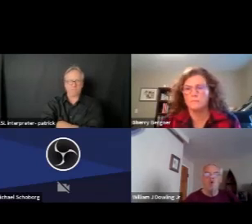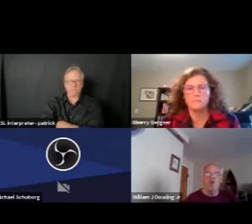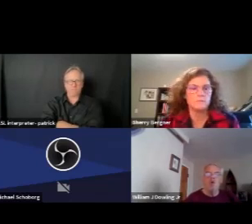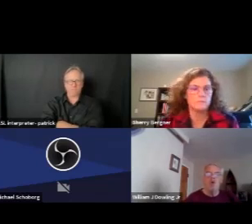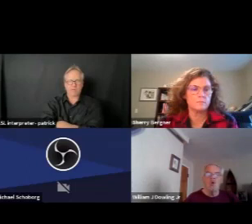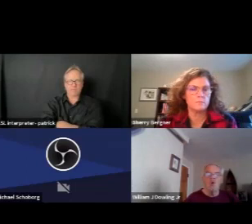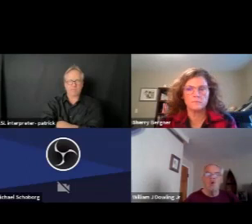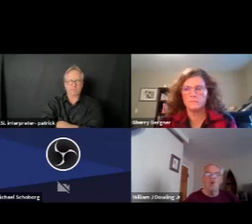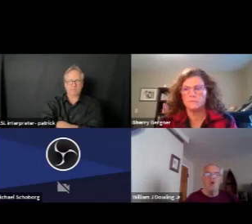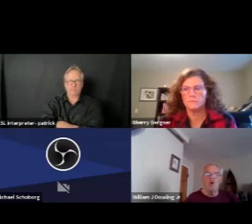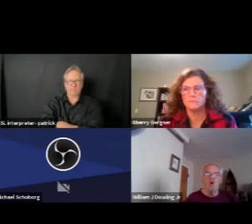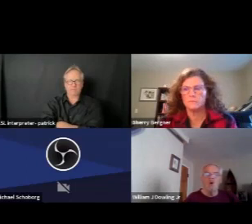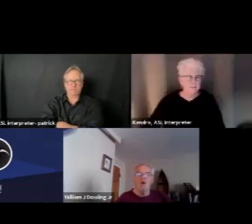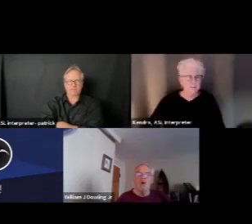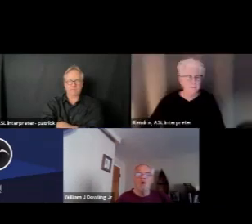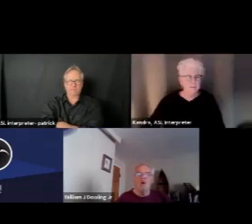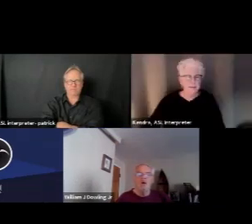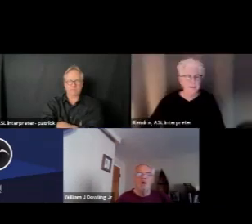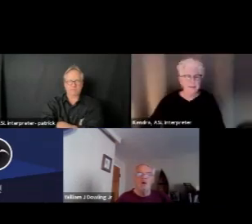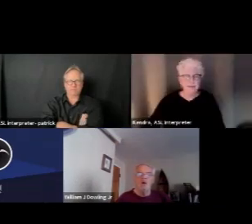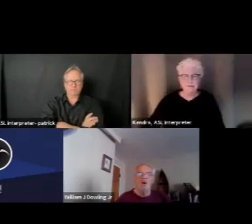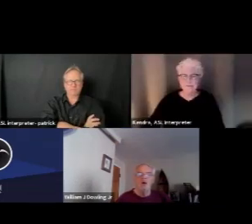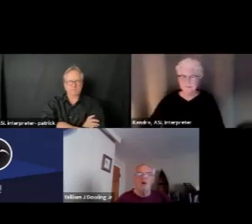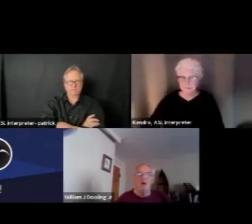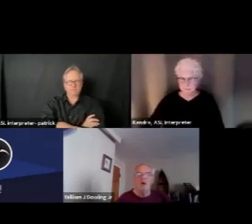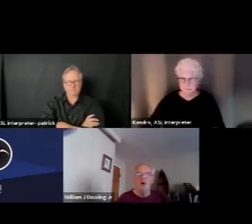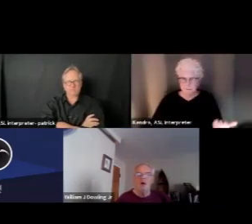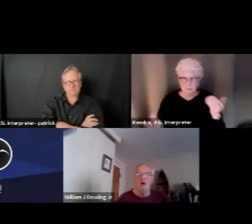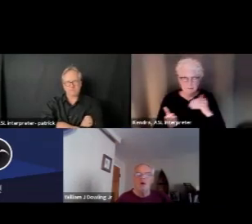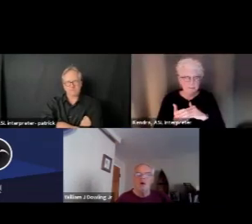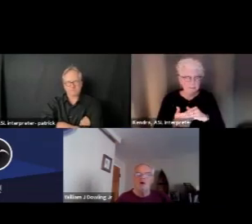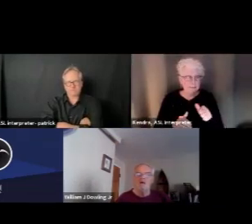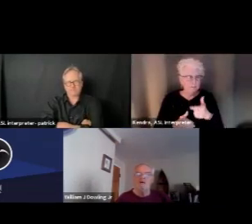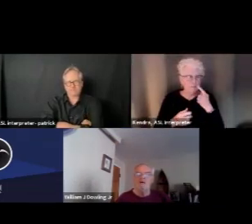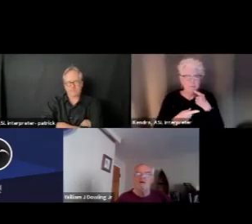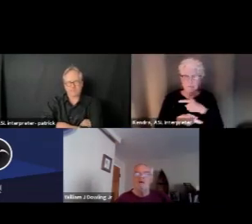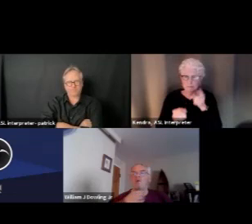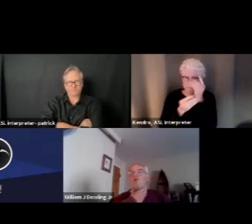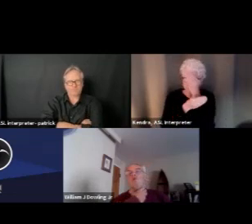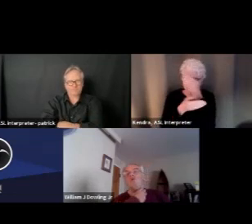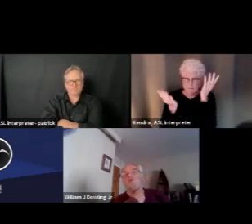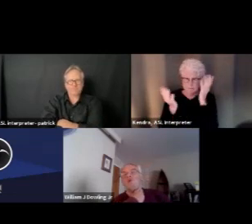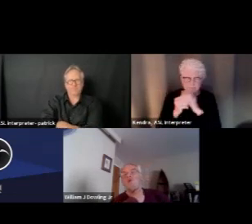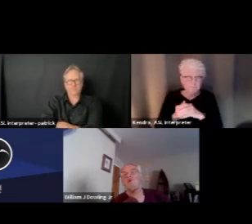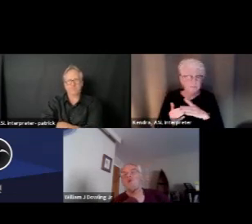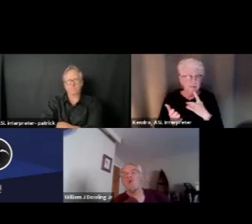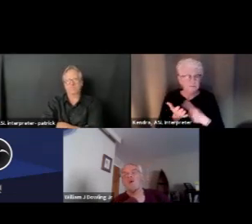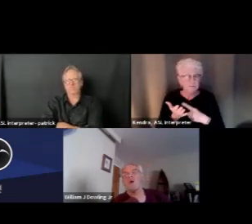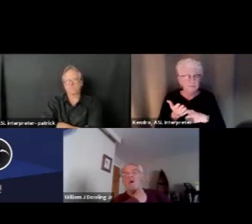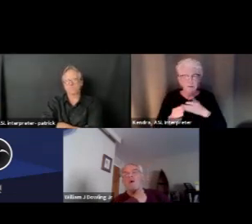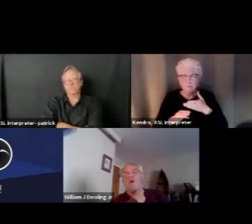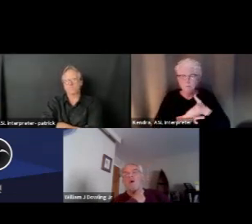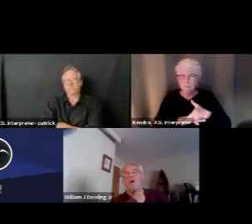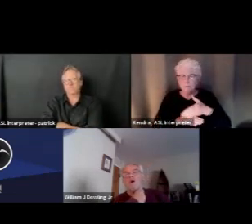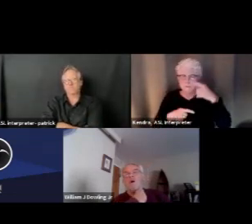I just wanted to give like a heads up. So like sometimes when I talk about post-traumatic growth, like people could